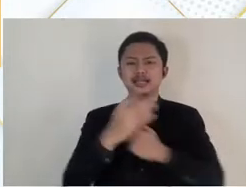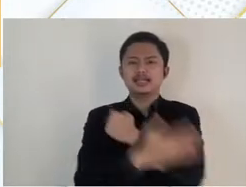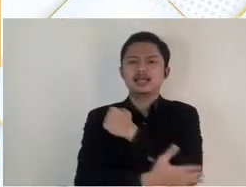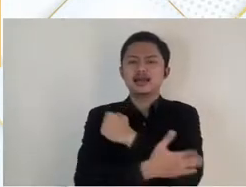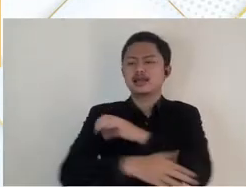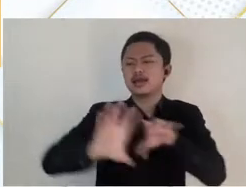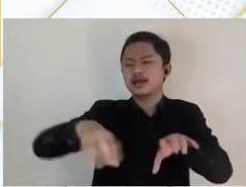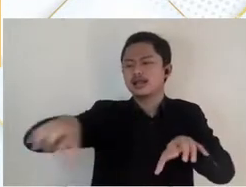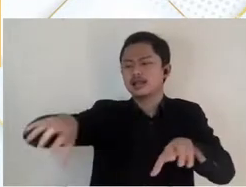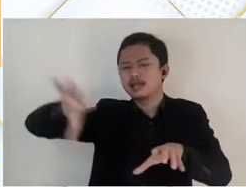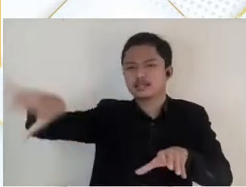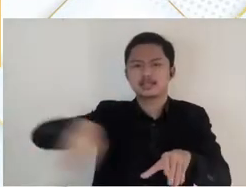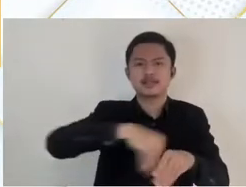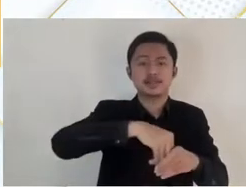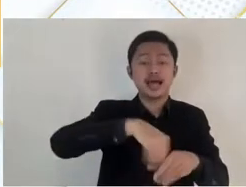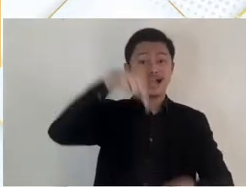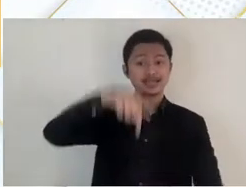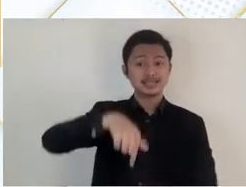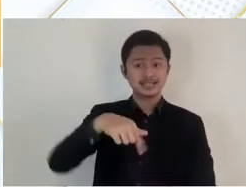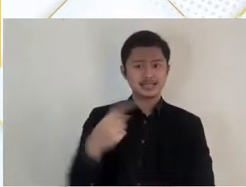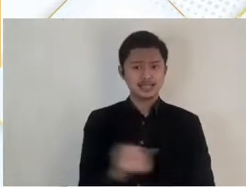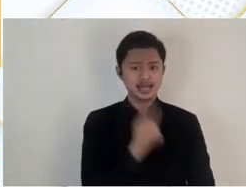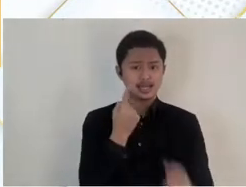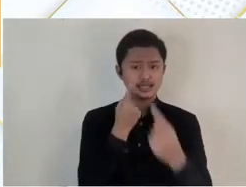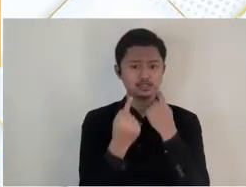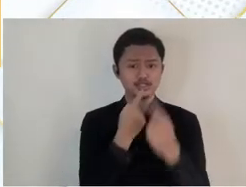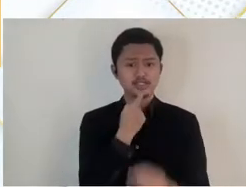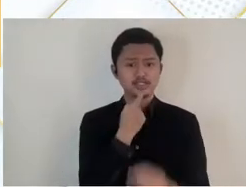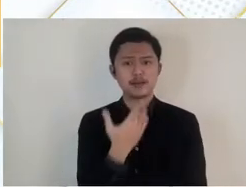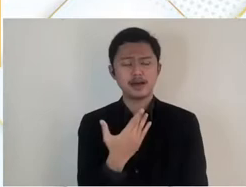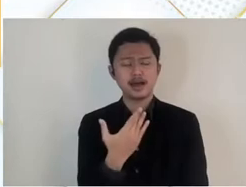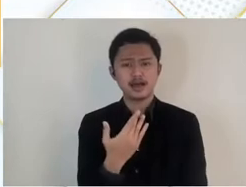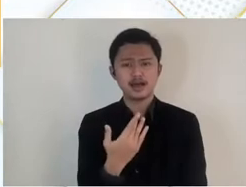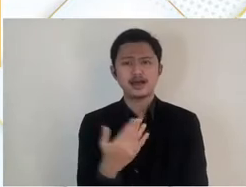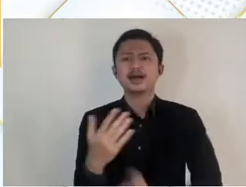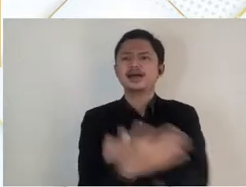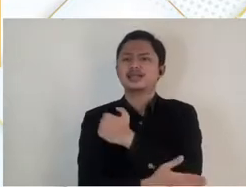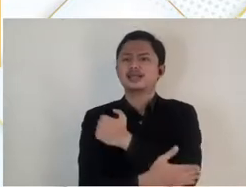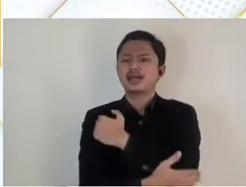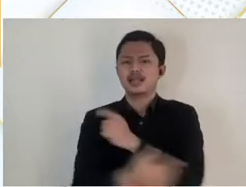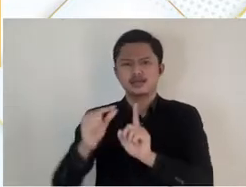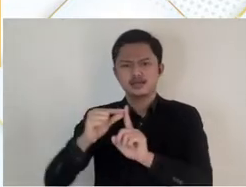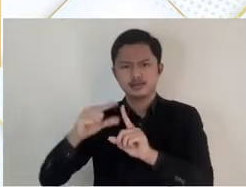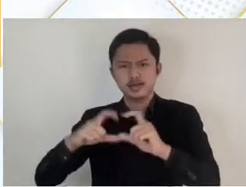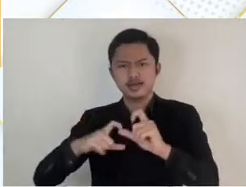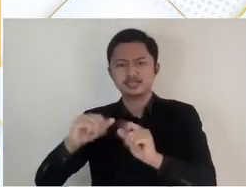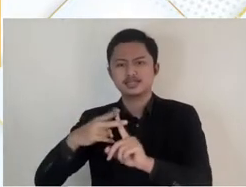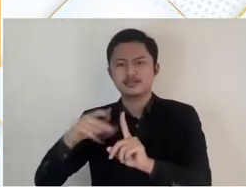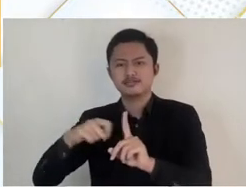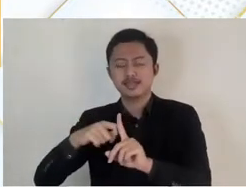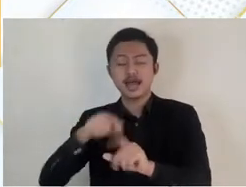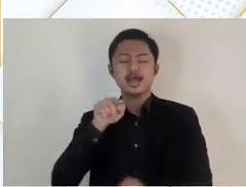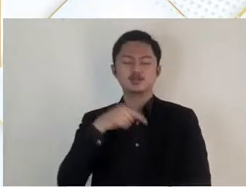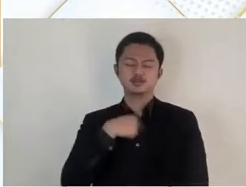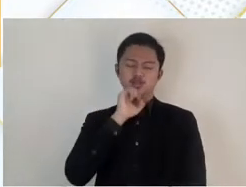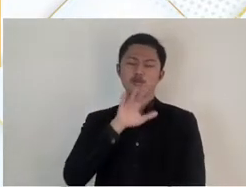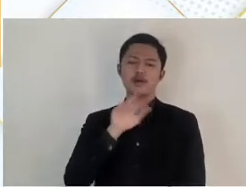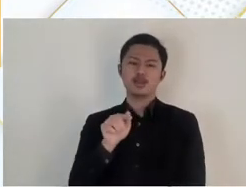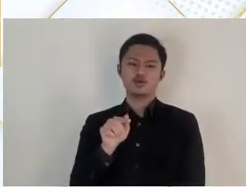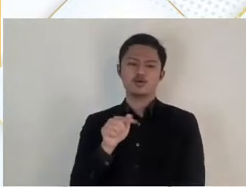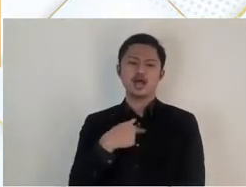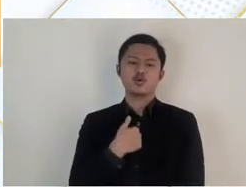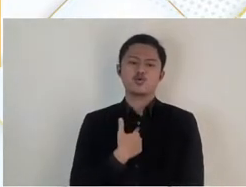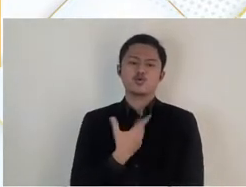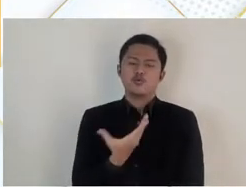that is, here we are talking about Pacific countries. So again, that will be my response. So I think I would like